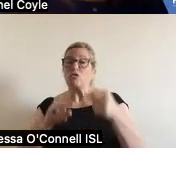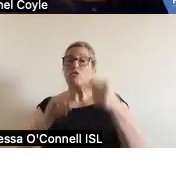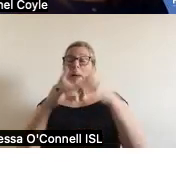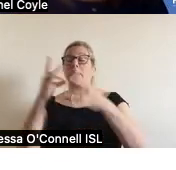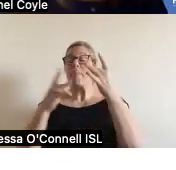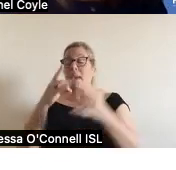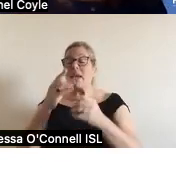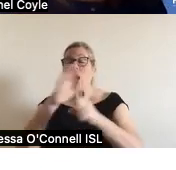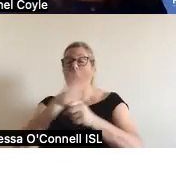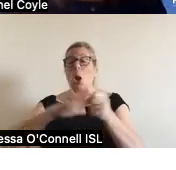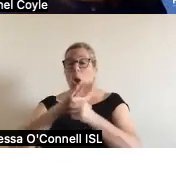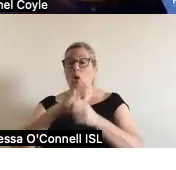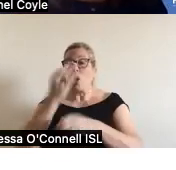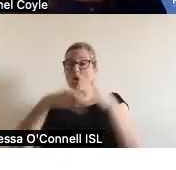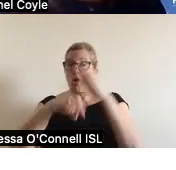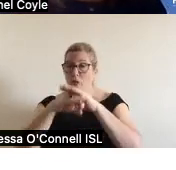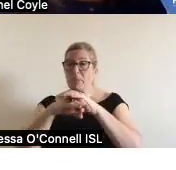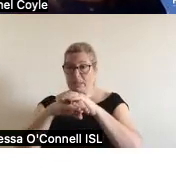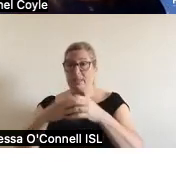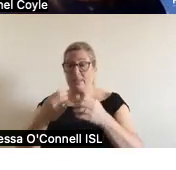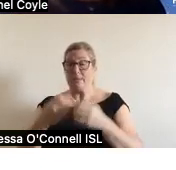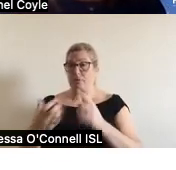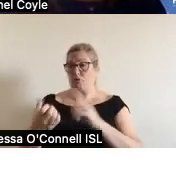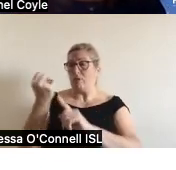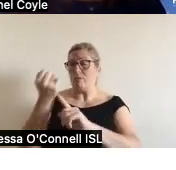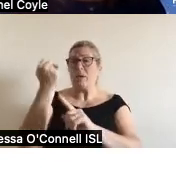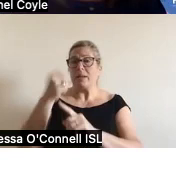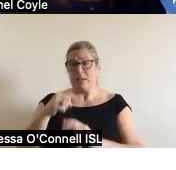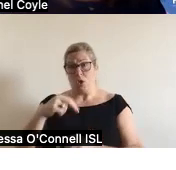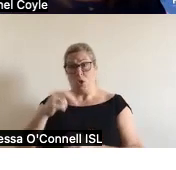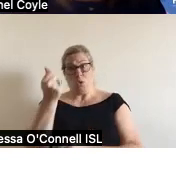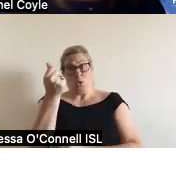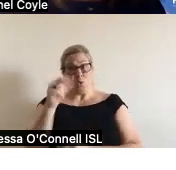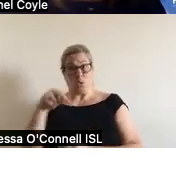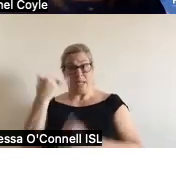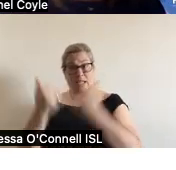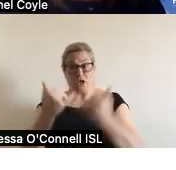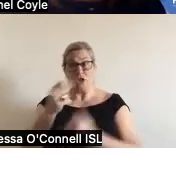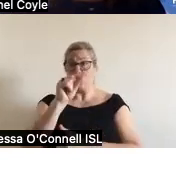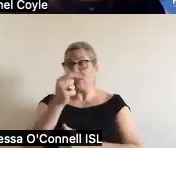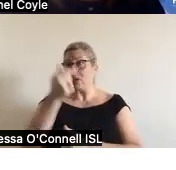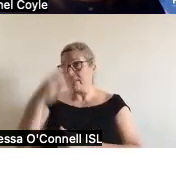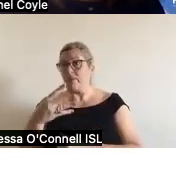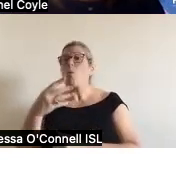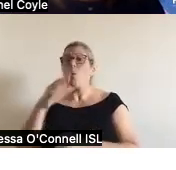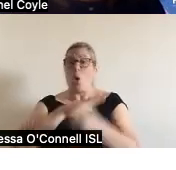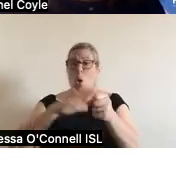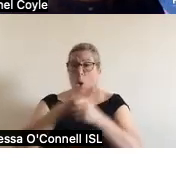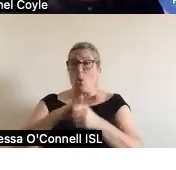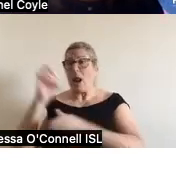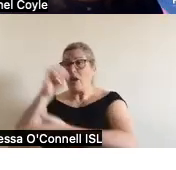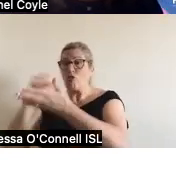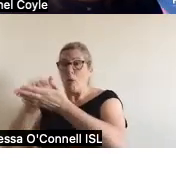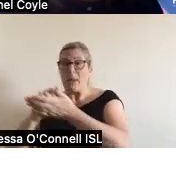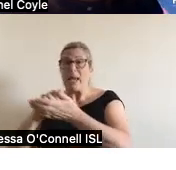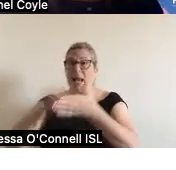accessible. We're in the cusp in the South of the next local and European elections in 2024. Urgent action is required now to